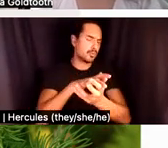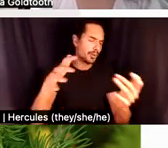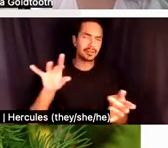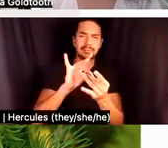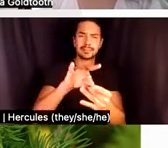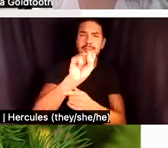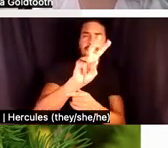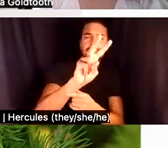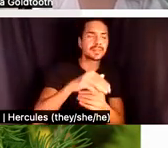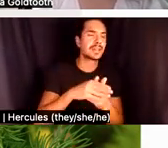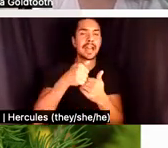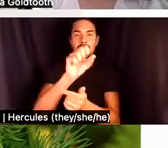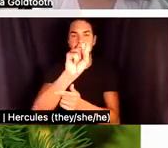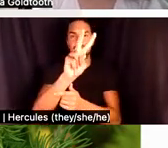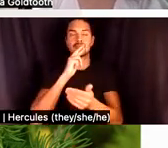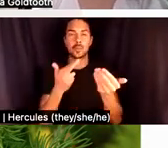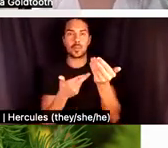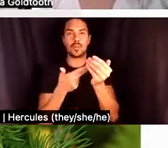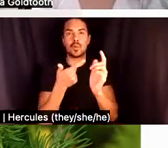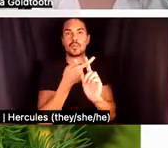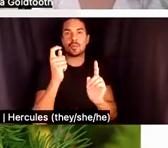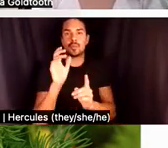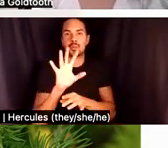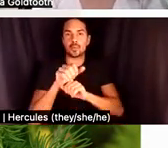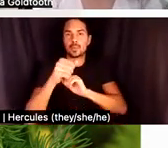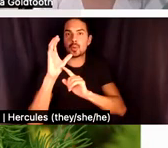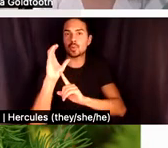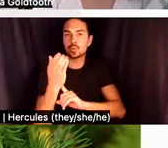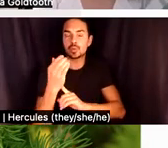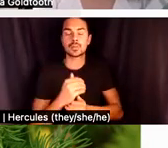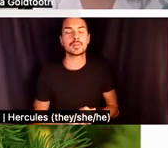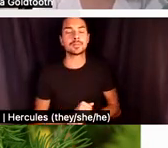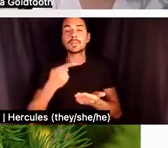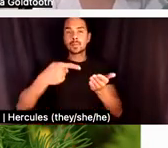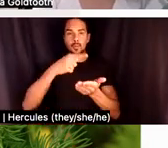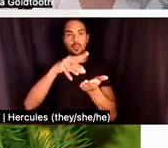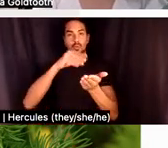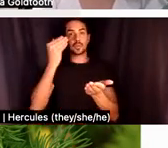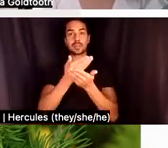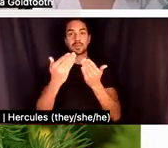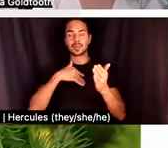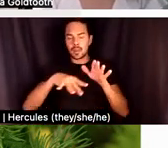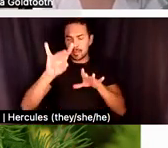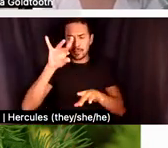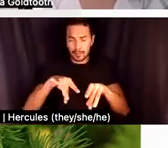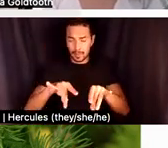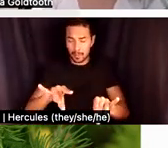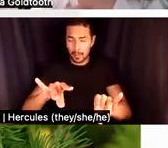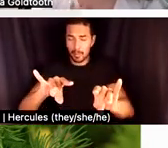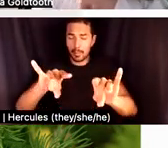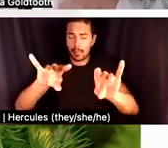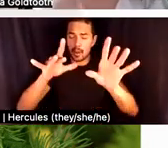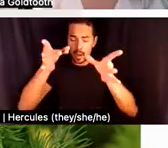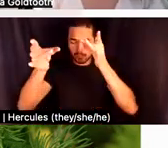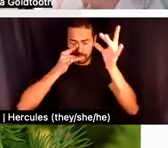it's reinforced through rape culture. And like, once you learn something, you can't unlearn it. And so for